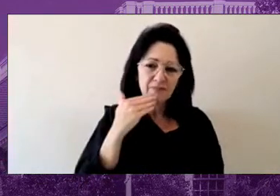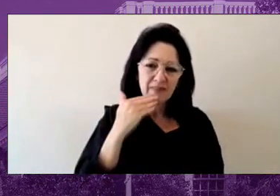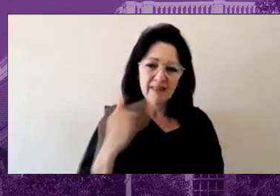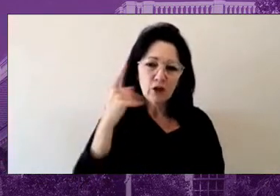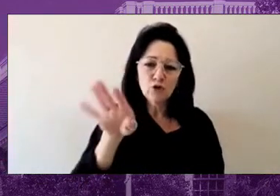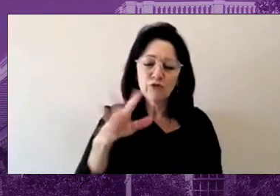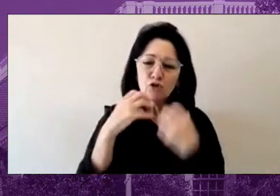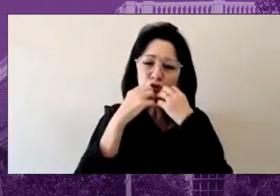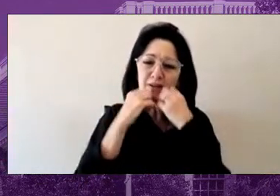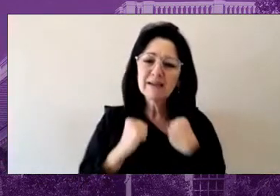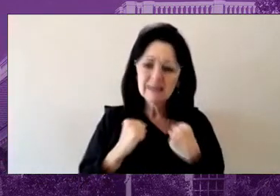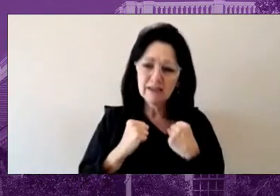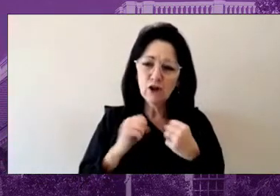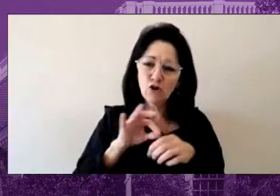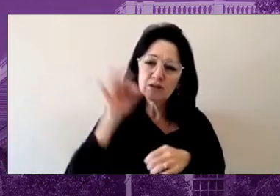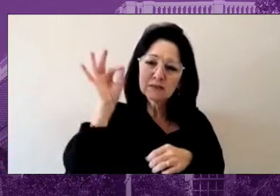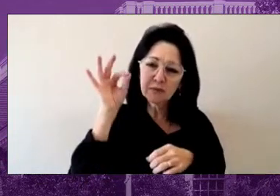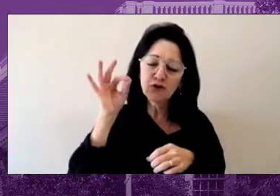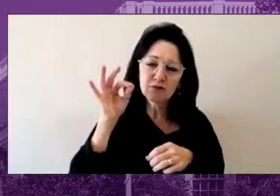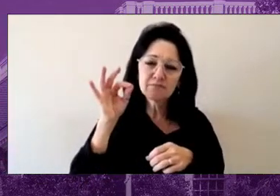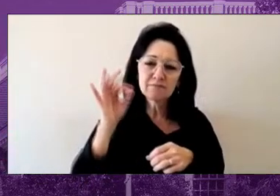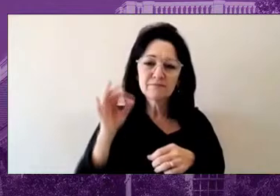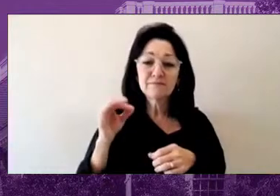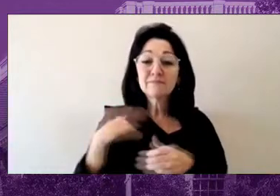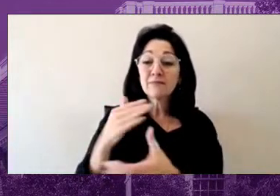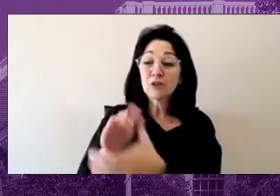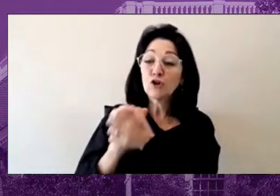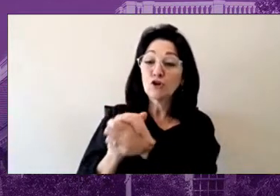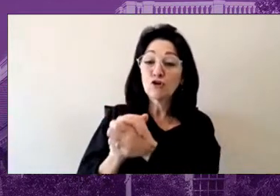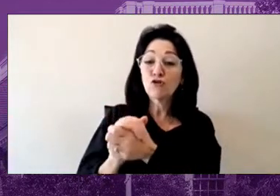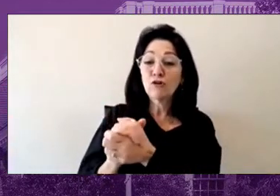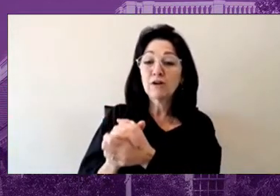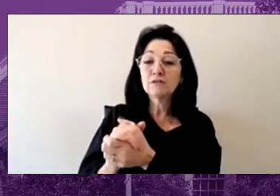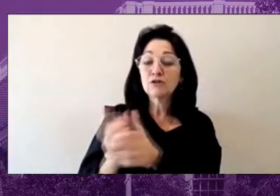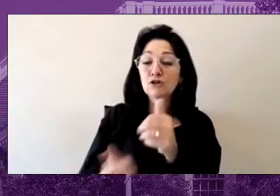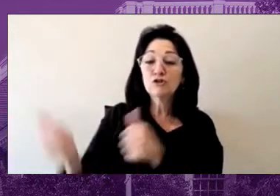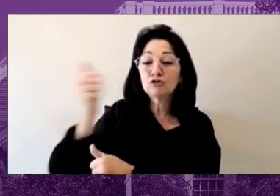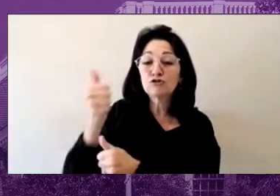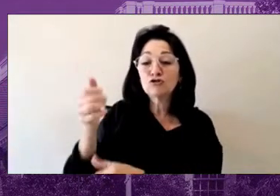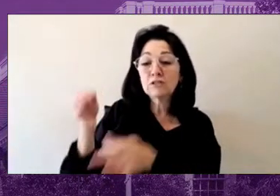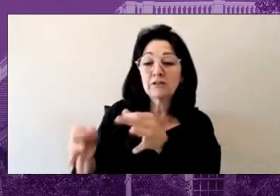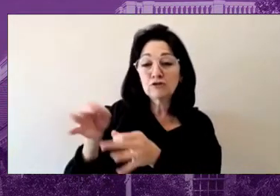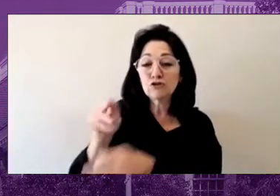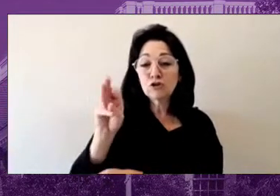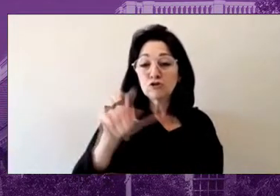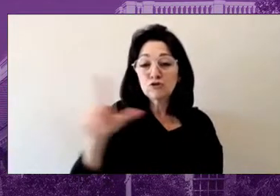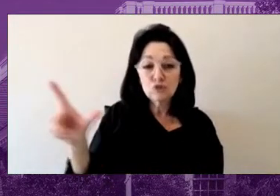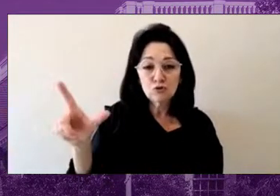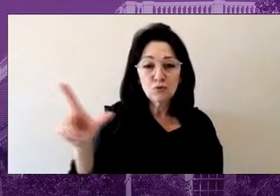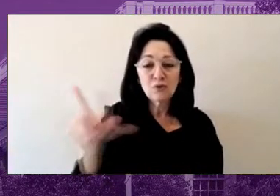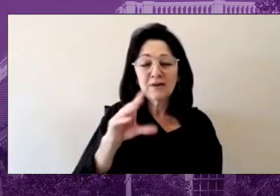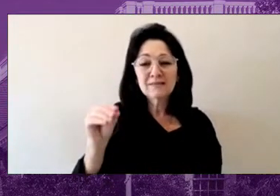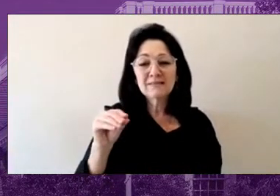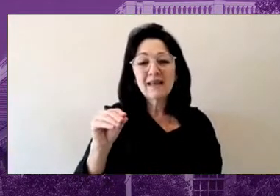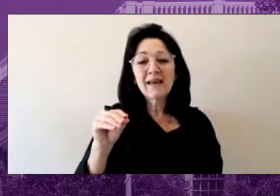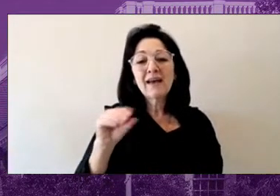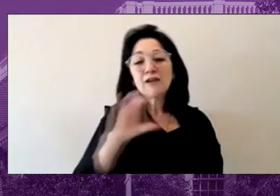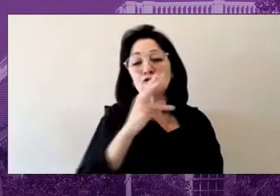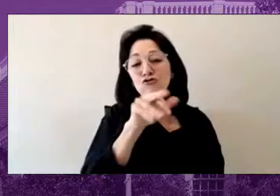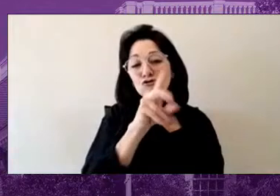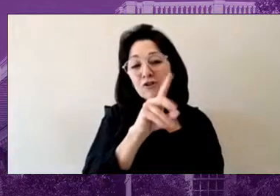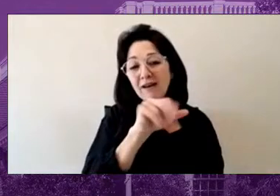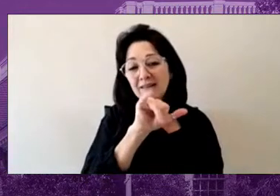spirit. And congratulations to Chief Judge Newell, Family Court, Child Inc., and People's Place. Well-deserved